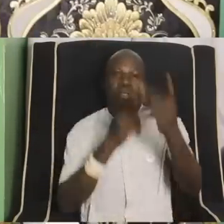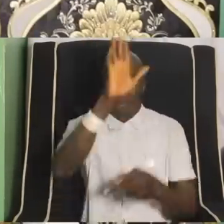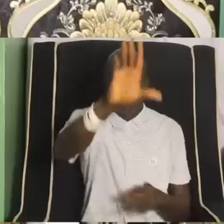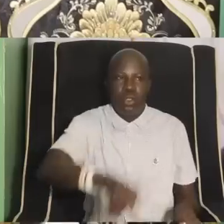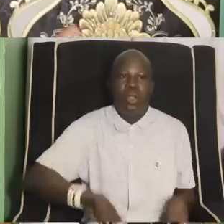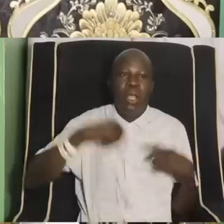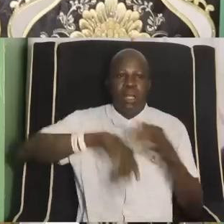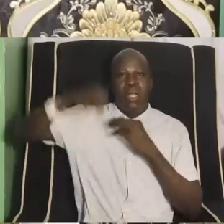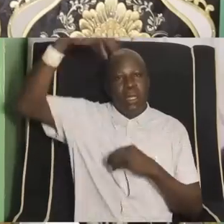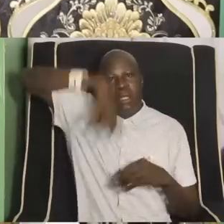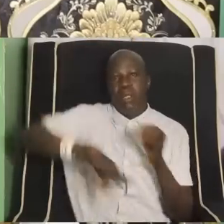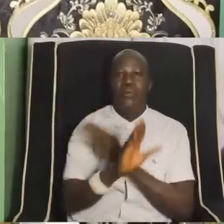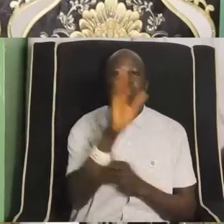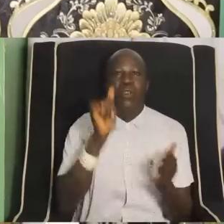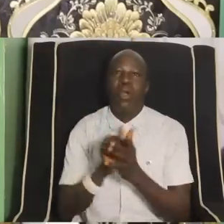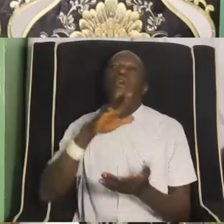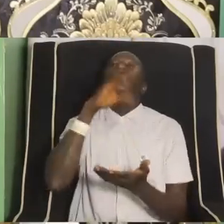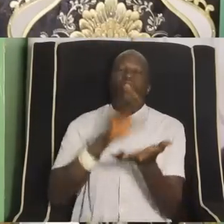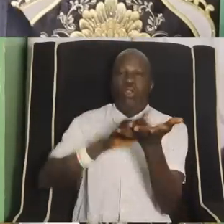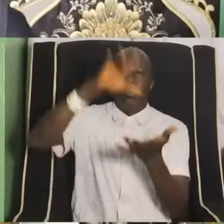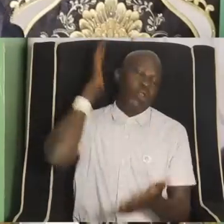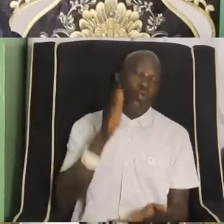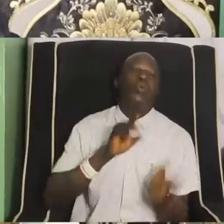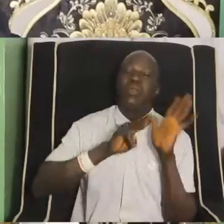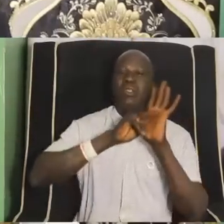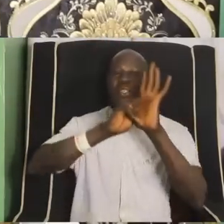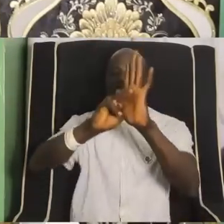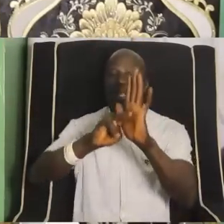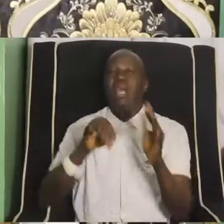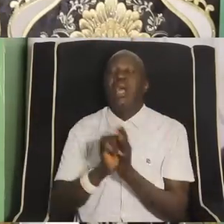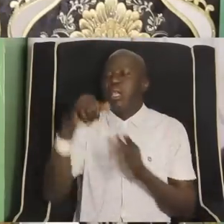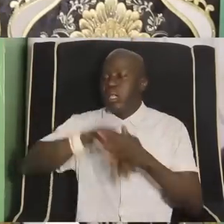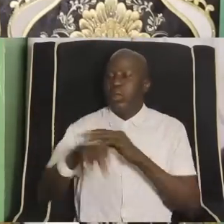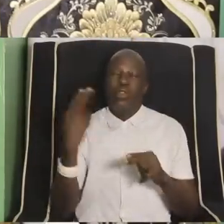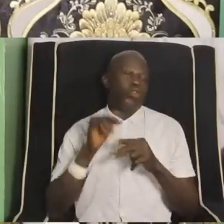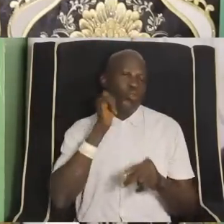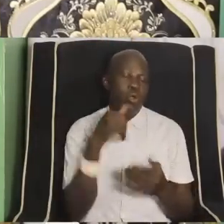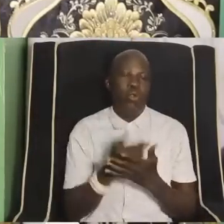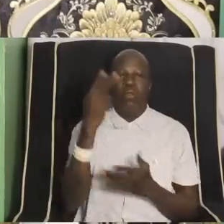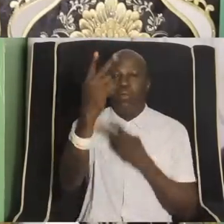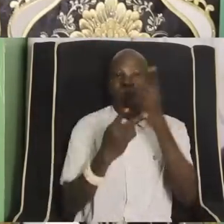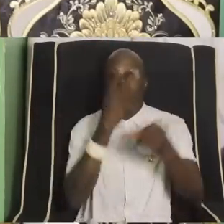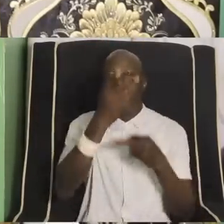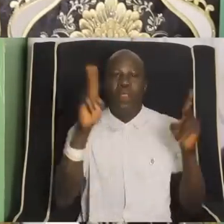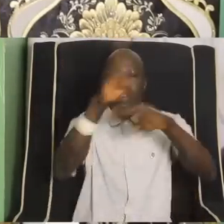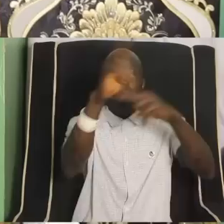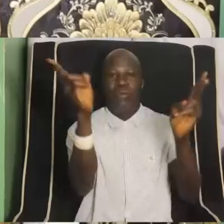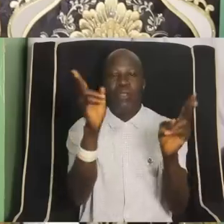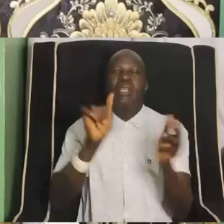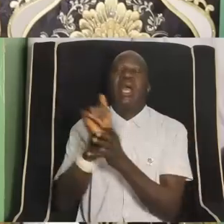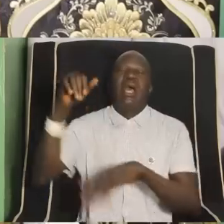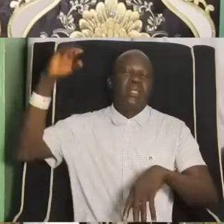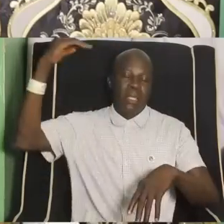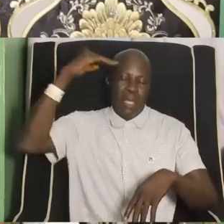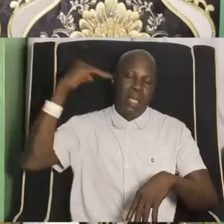life. Lagbara Ọlọrun. By the grace of God. Ogun e ma jade. Your glory will manifest. Iṣọ oru ọla. Tomorrow's vigil. Ni headquarters. At the headquarters. O ma